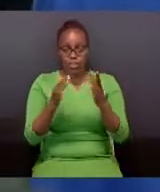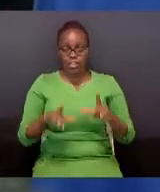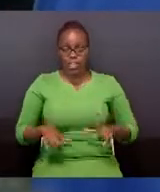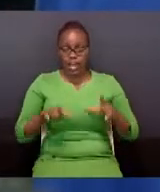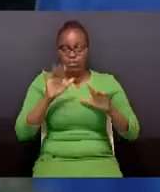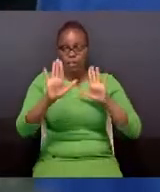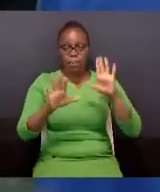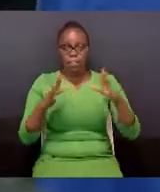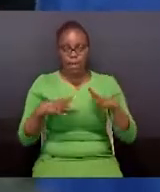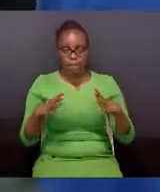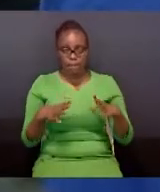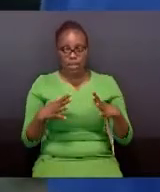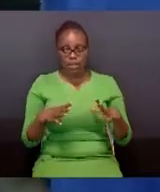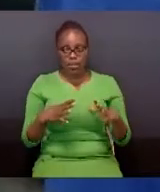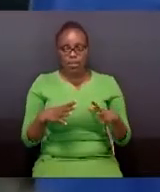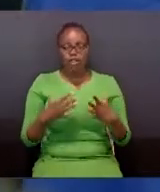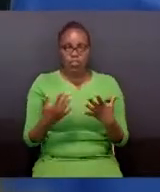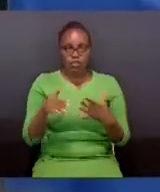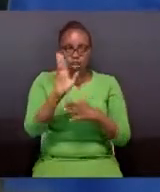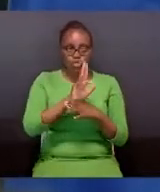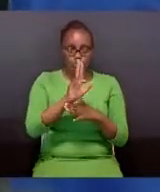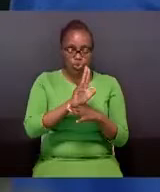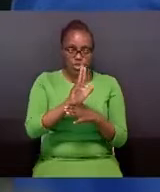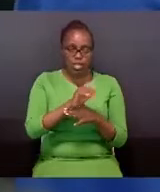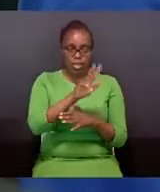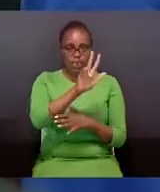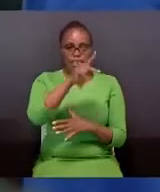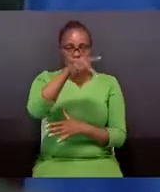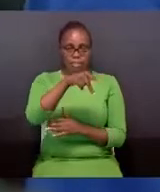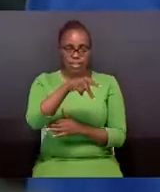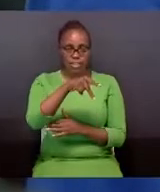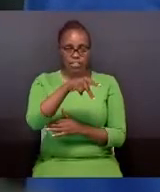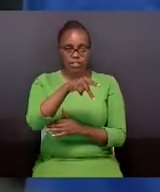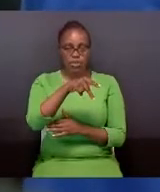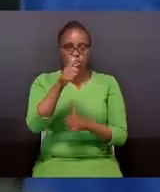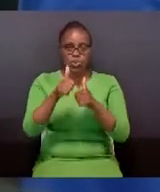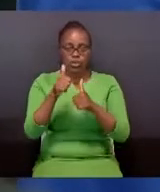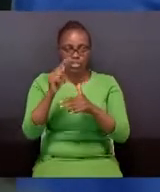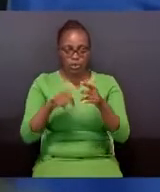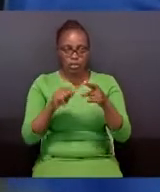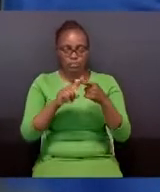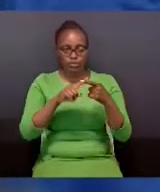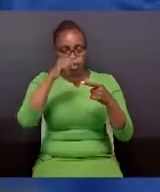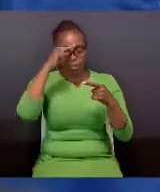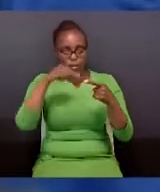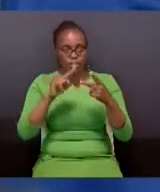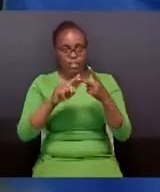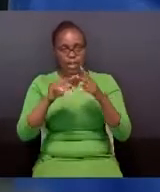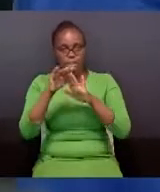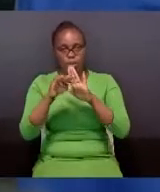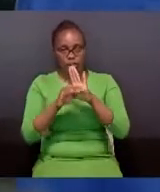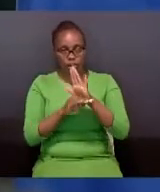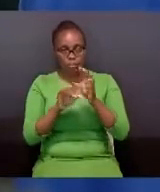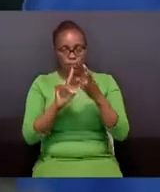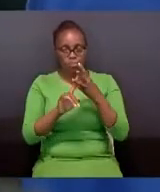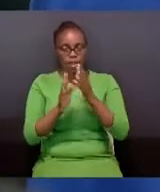people through using the three P's, which are policies, programs,